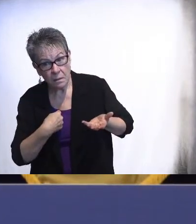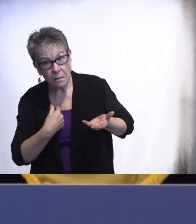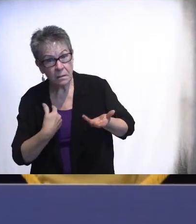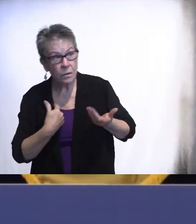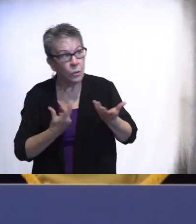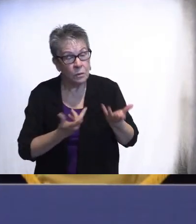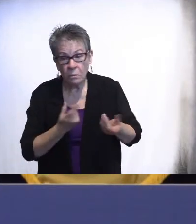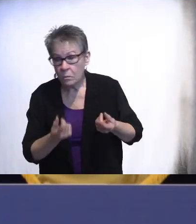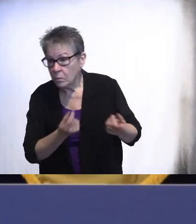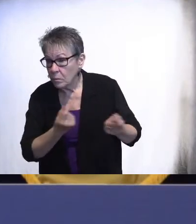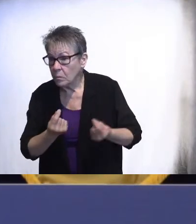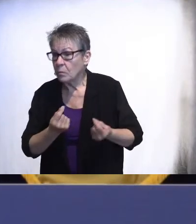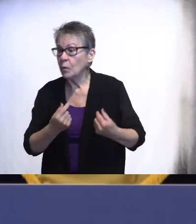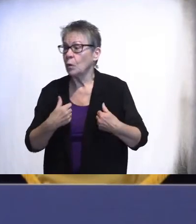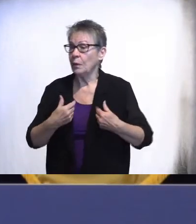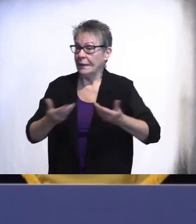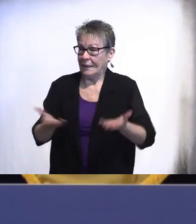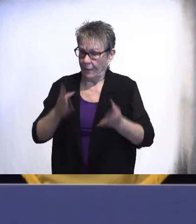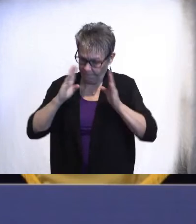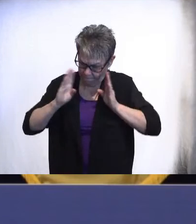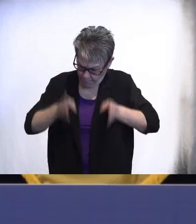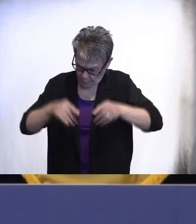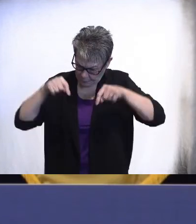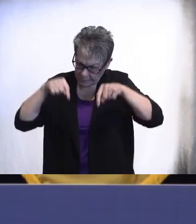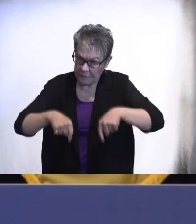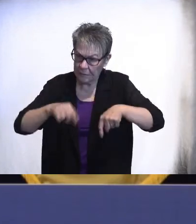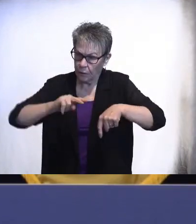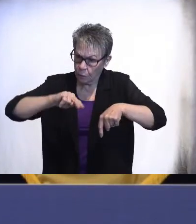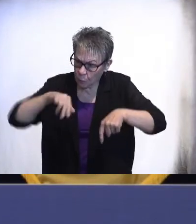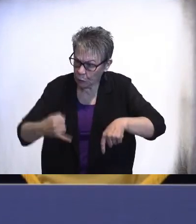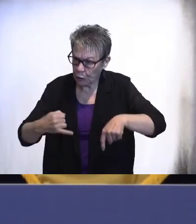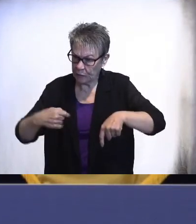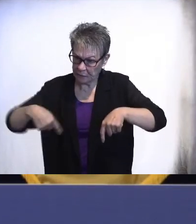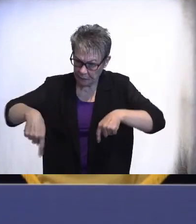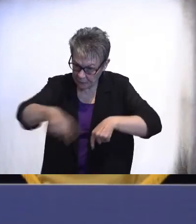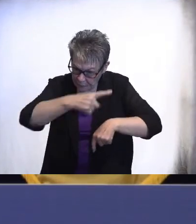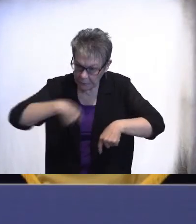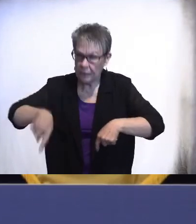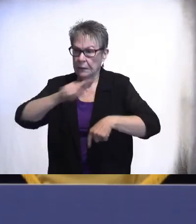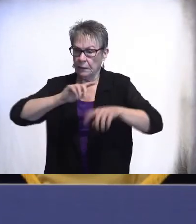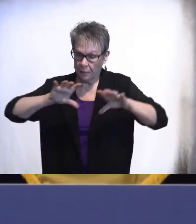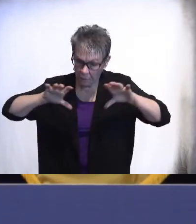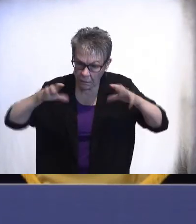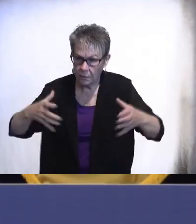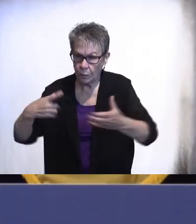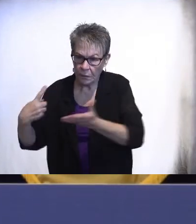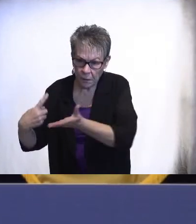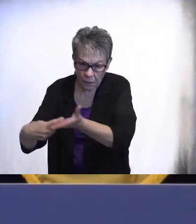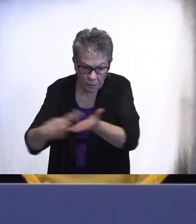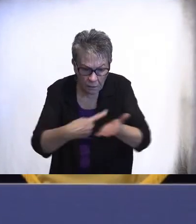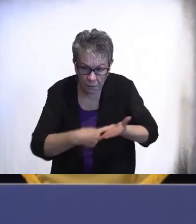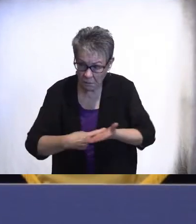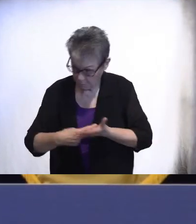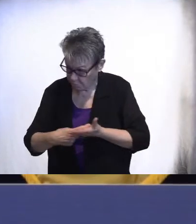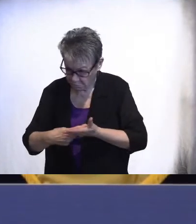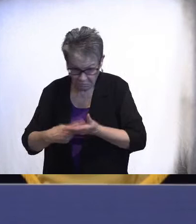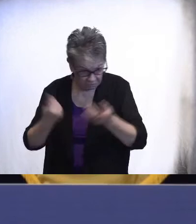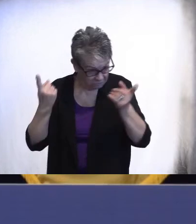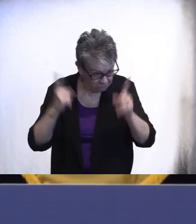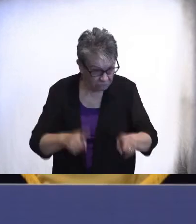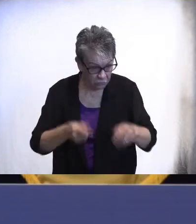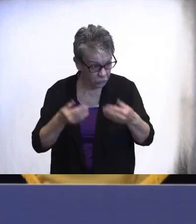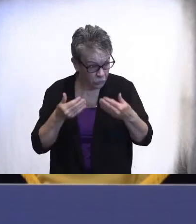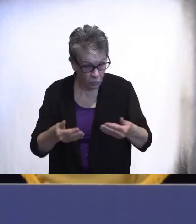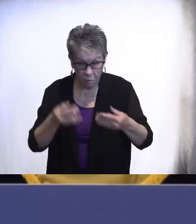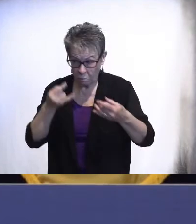responsible thing to do in New Jersey. I don't understand, you'll have to, Carly, at some point I'll have